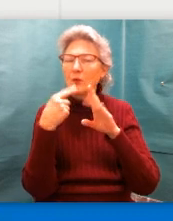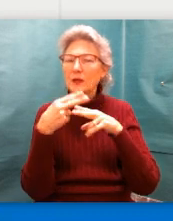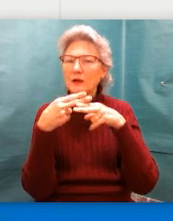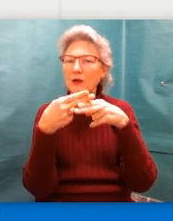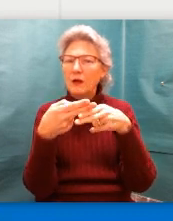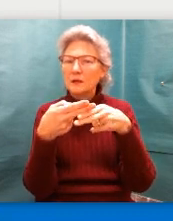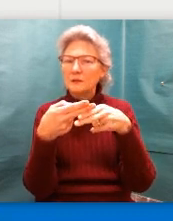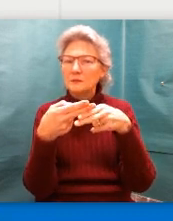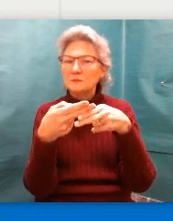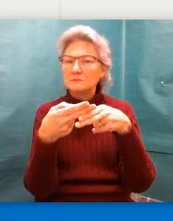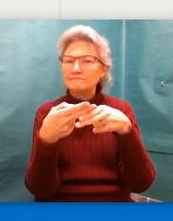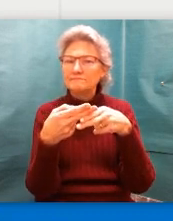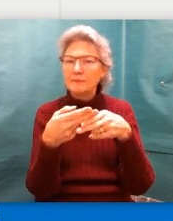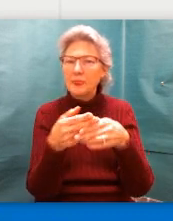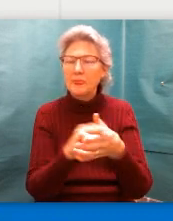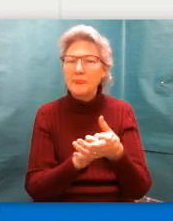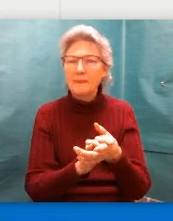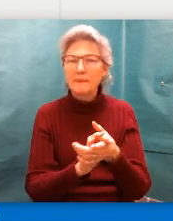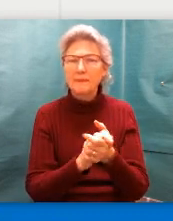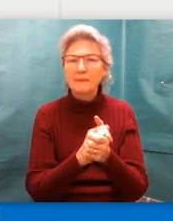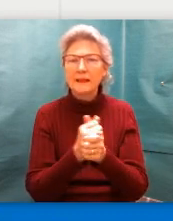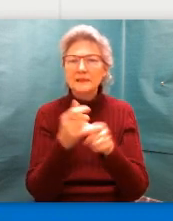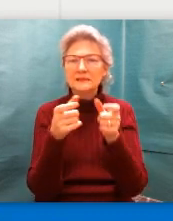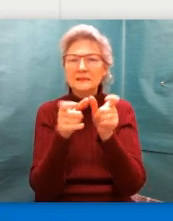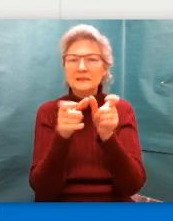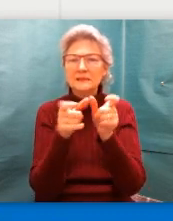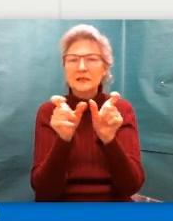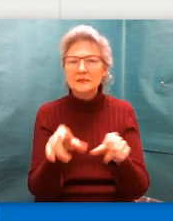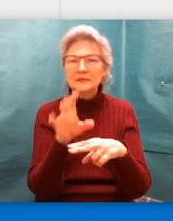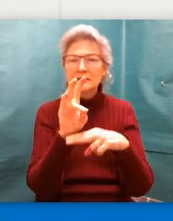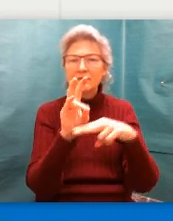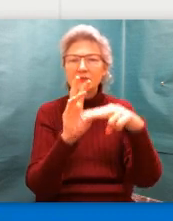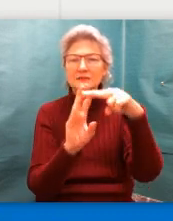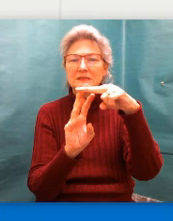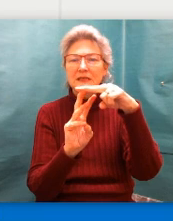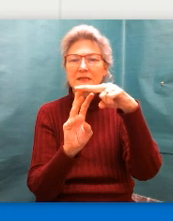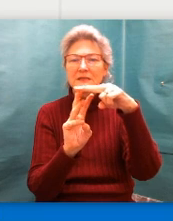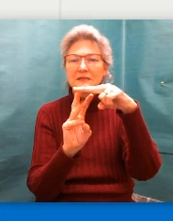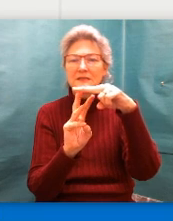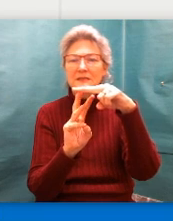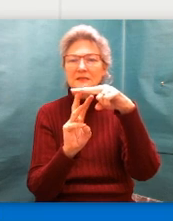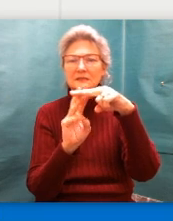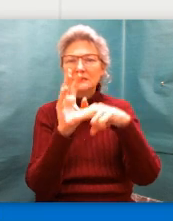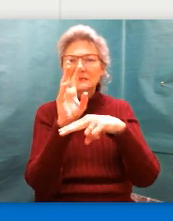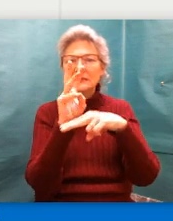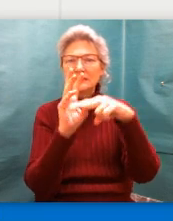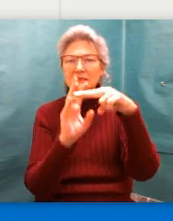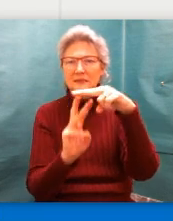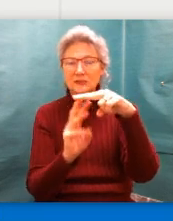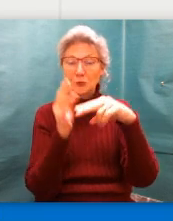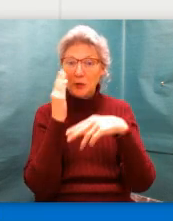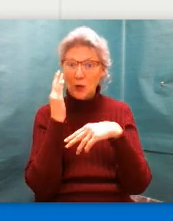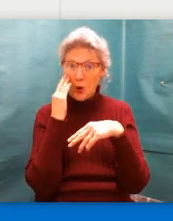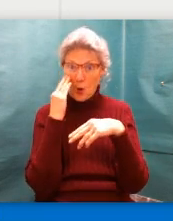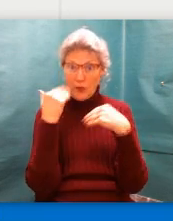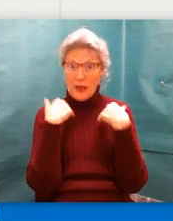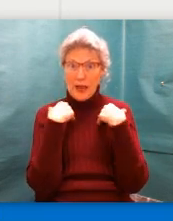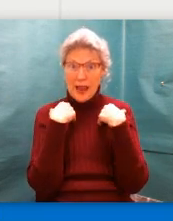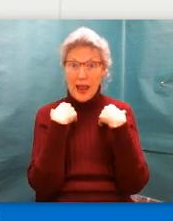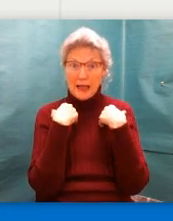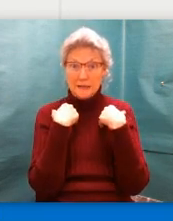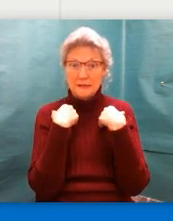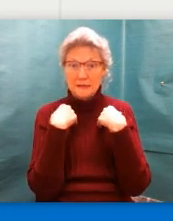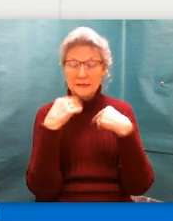something else. Let's decompose 7 6 to be 6 6 because we know that it